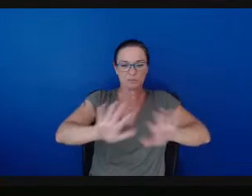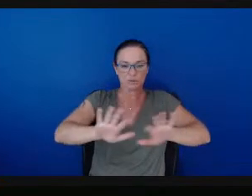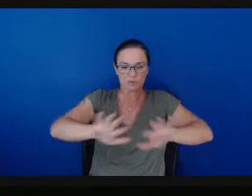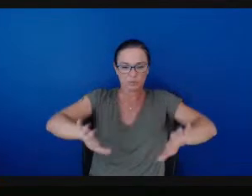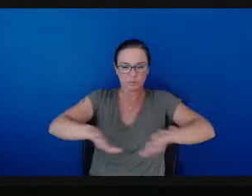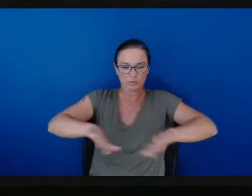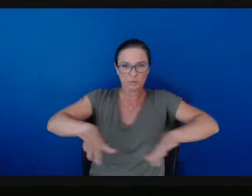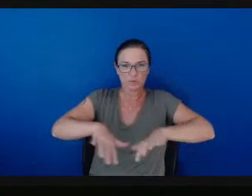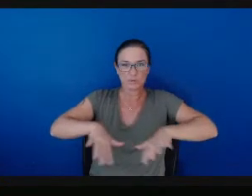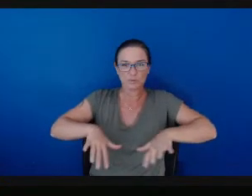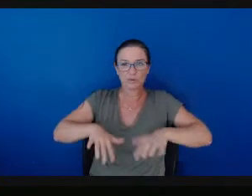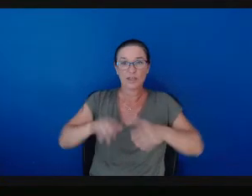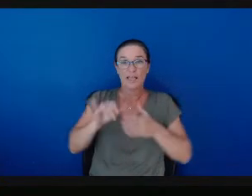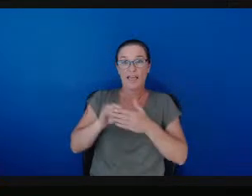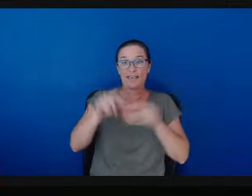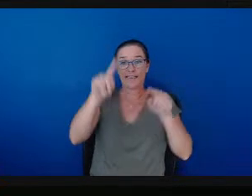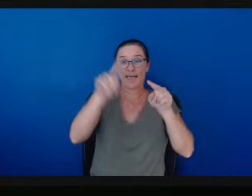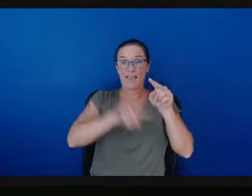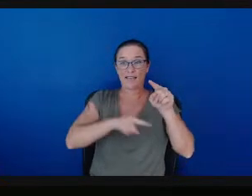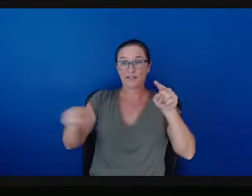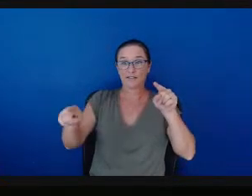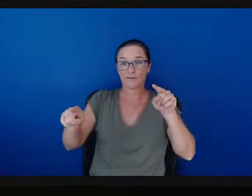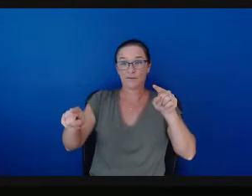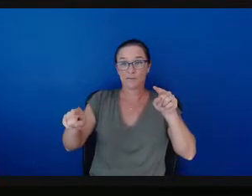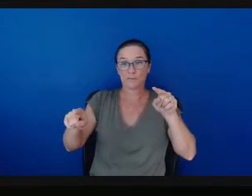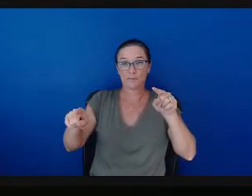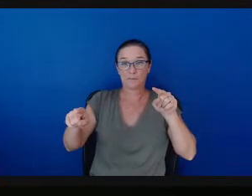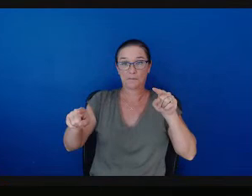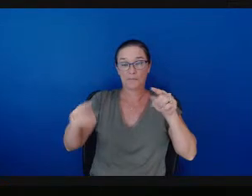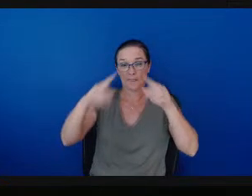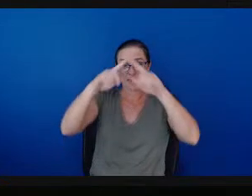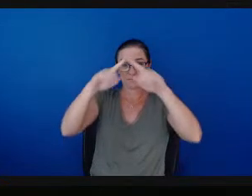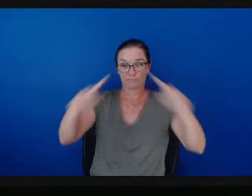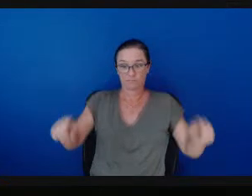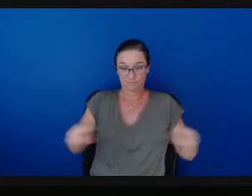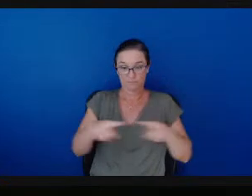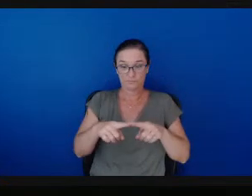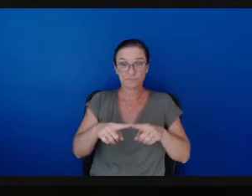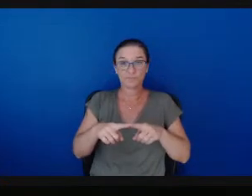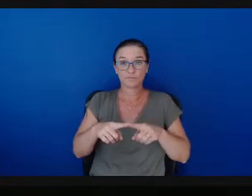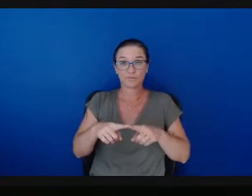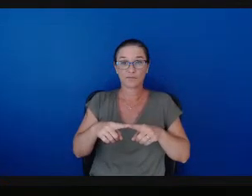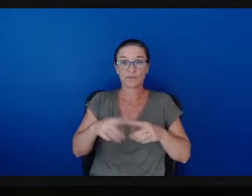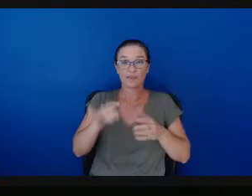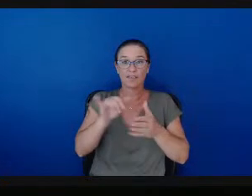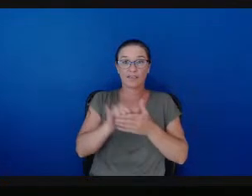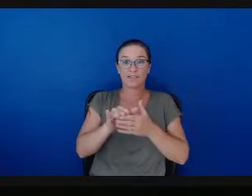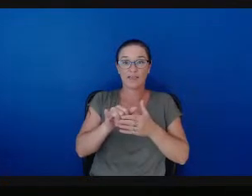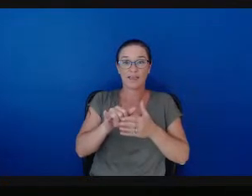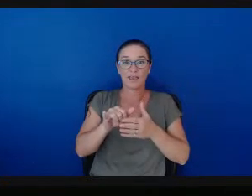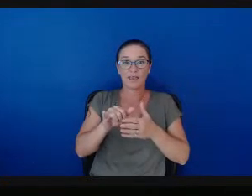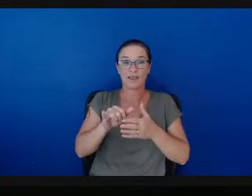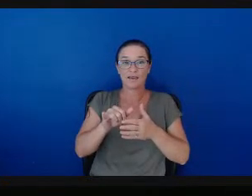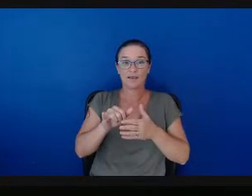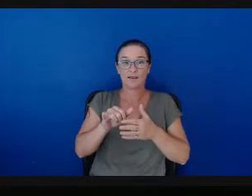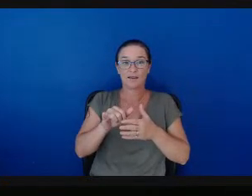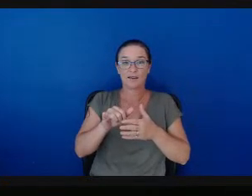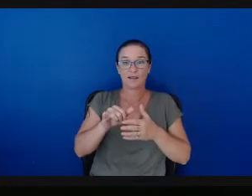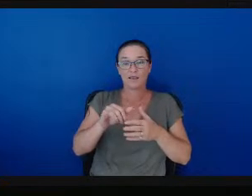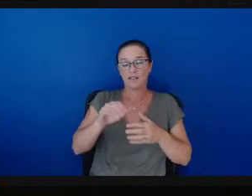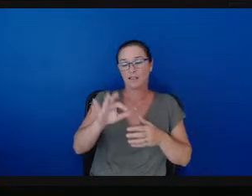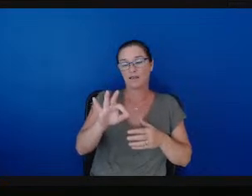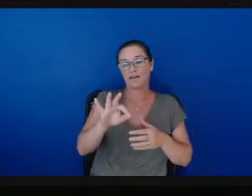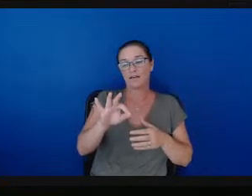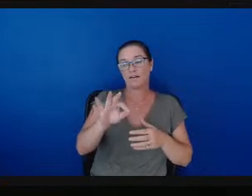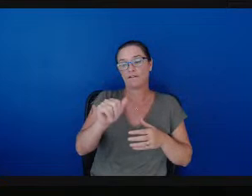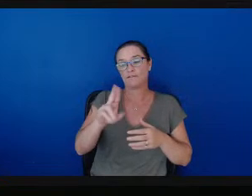here, right there, that one, is this Kō'ae block. The Kō'ae fault zone defines it here that connects the